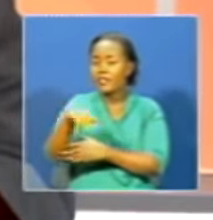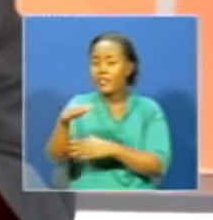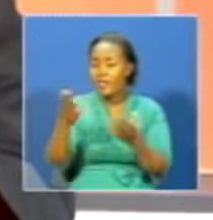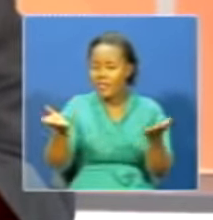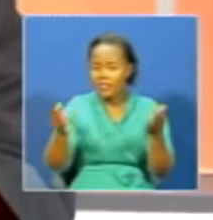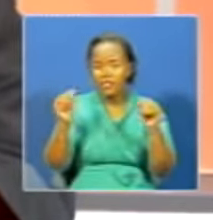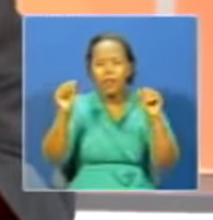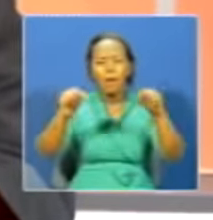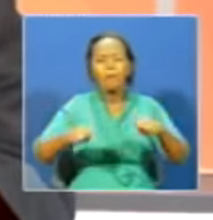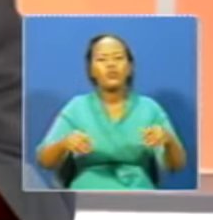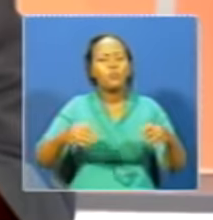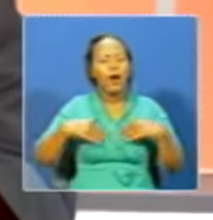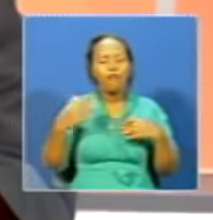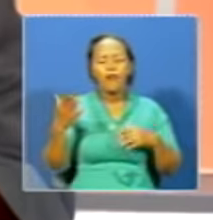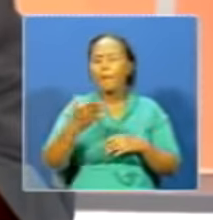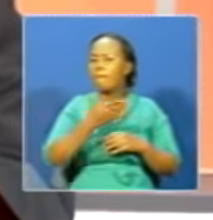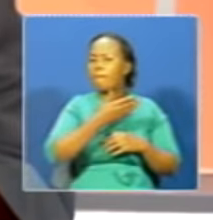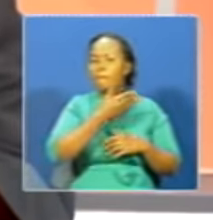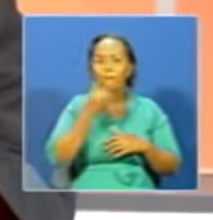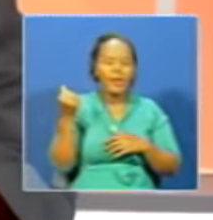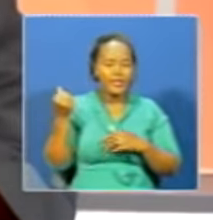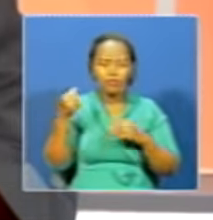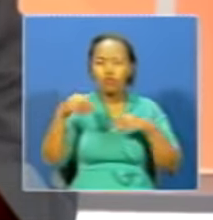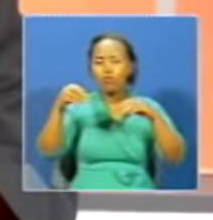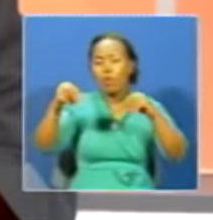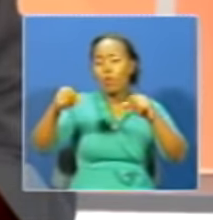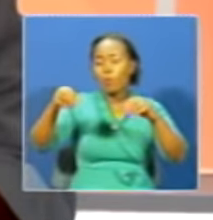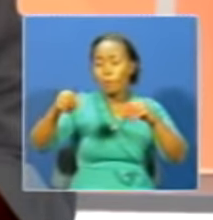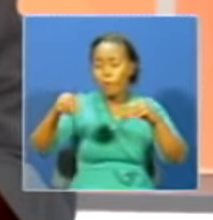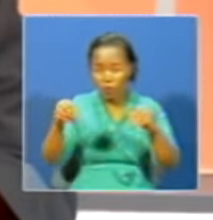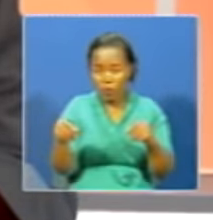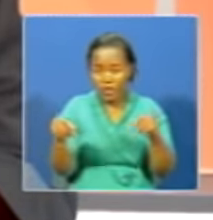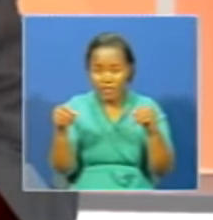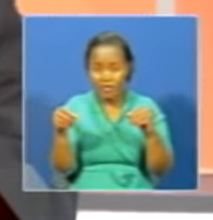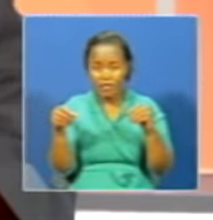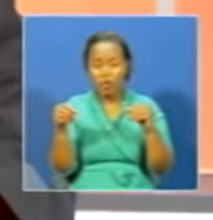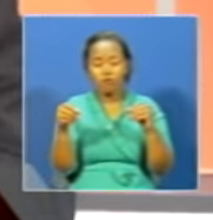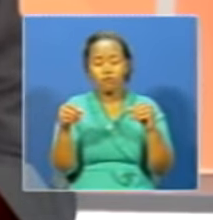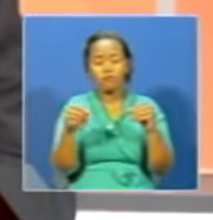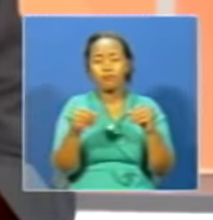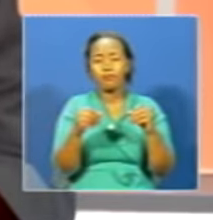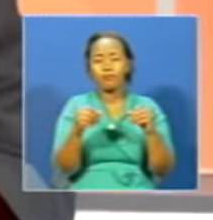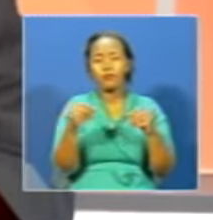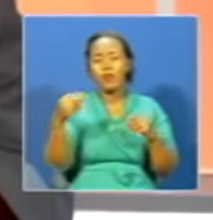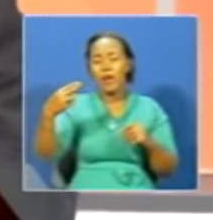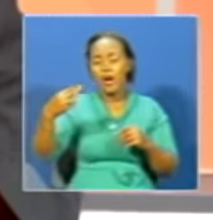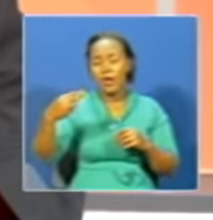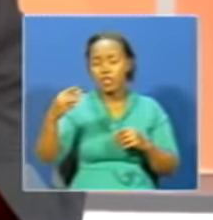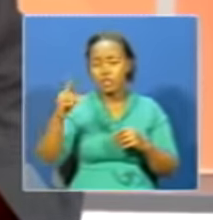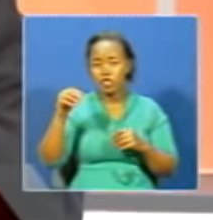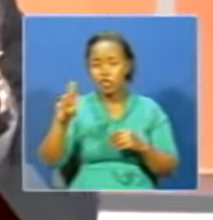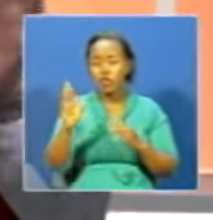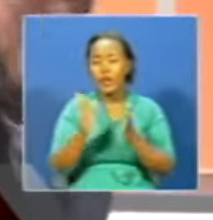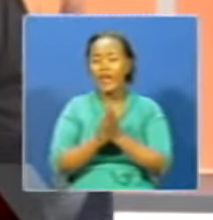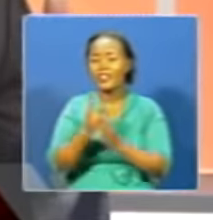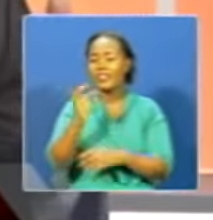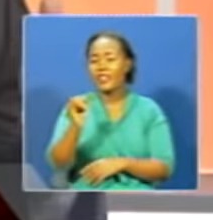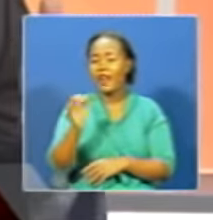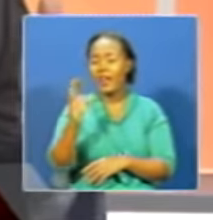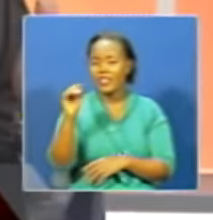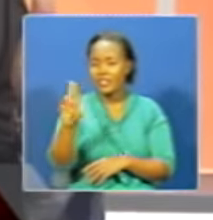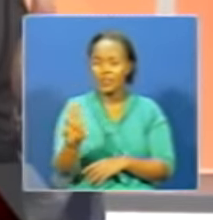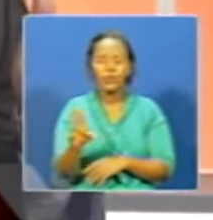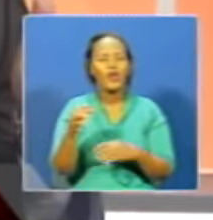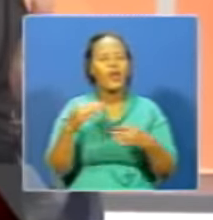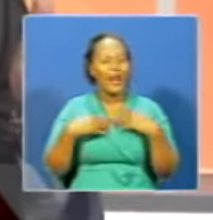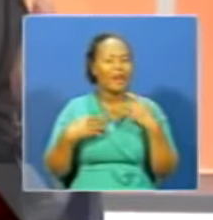best quality mm-hmm. High dependency units and ICU units. Yeah. So there's some progress.